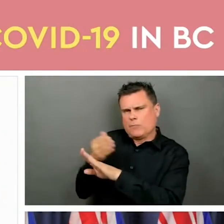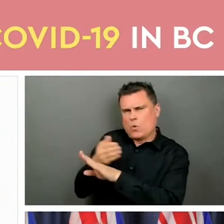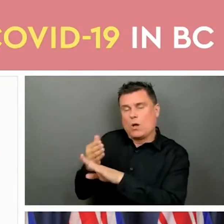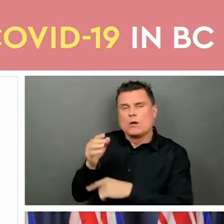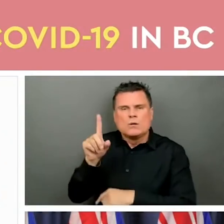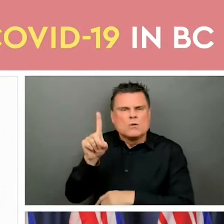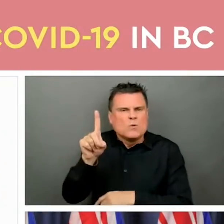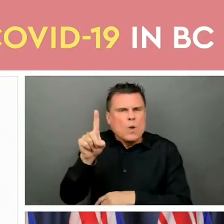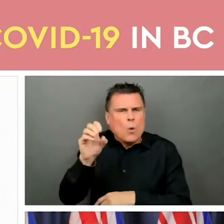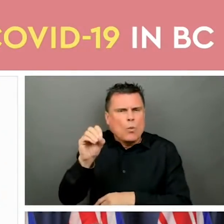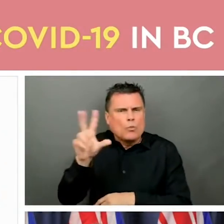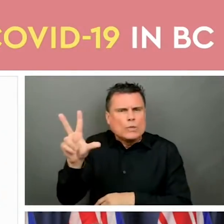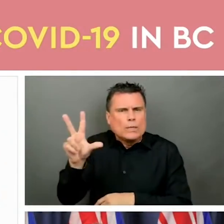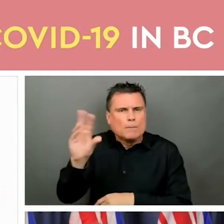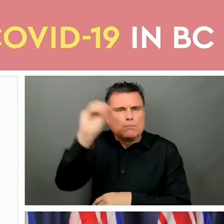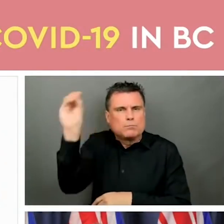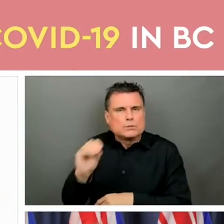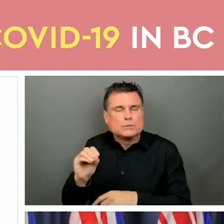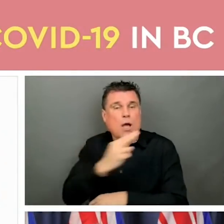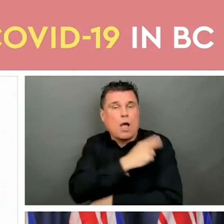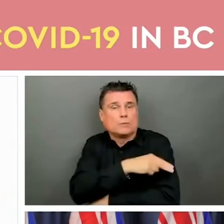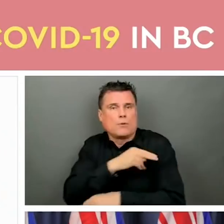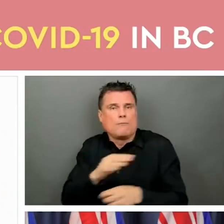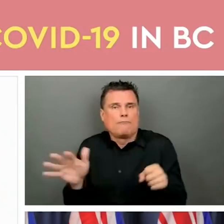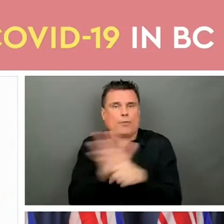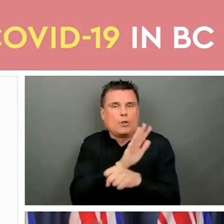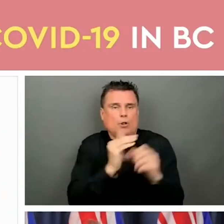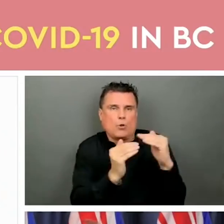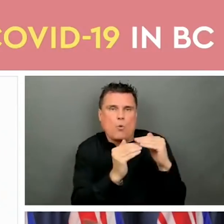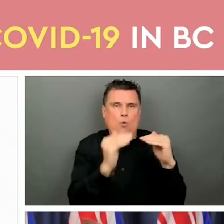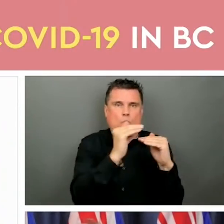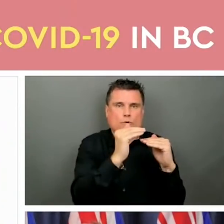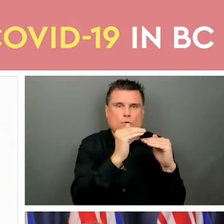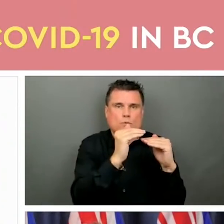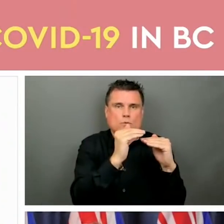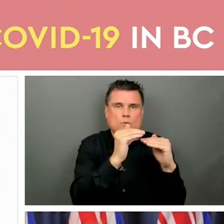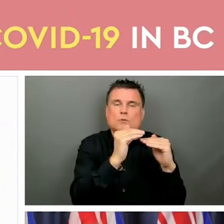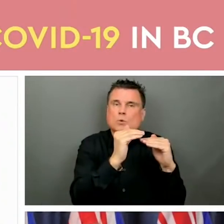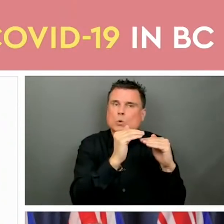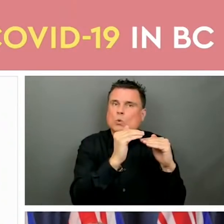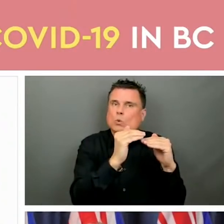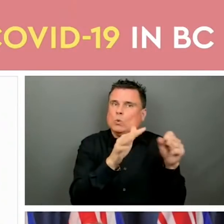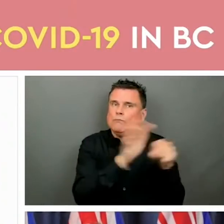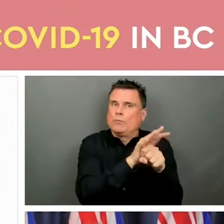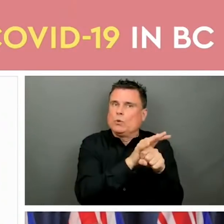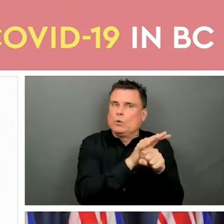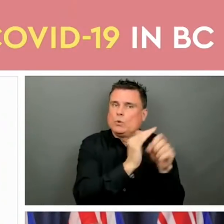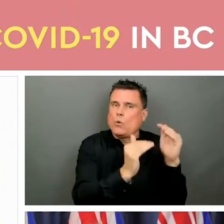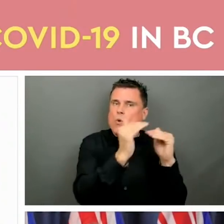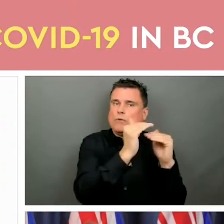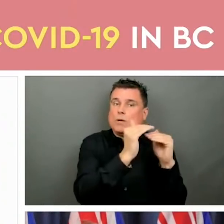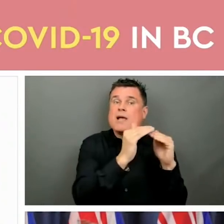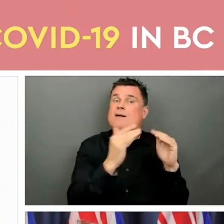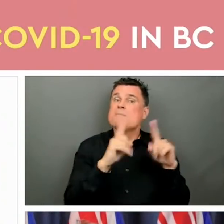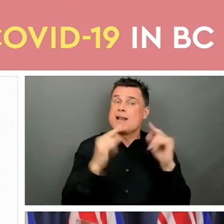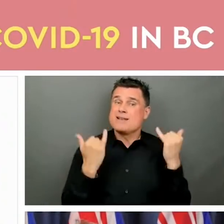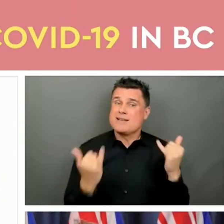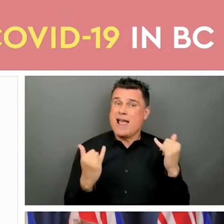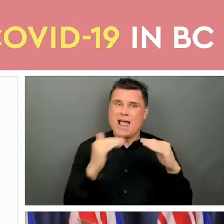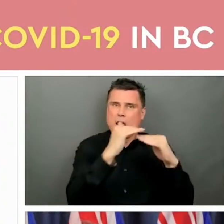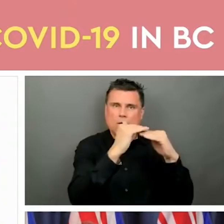103.5%. However, we have to put it in real context. There are some significant regional and site variations in terms